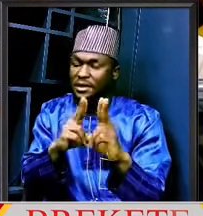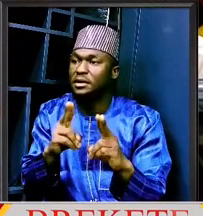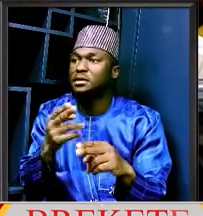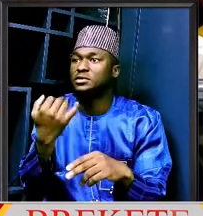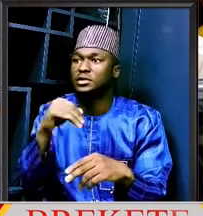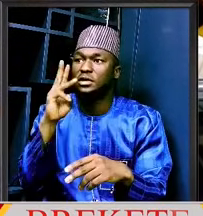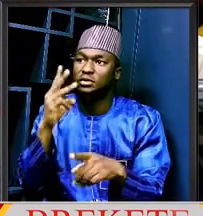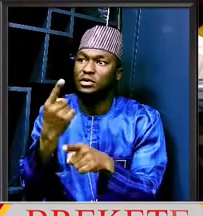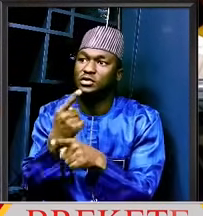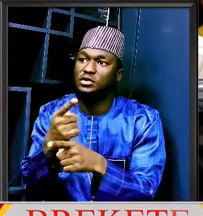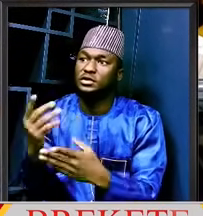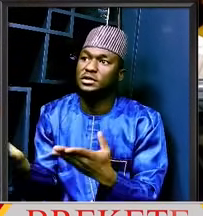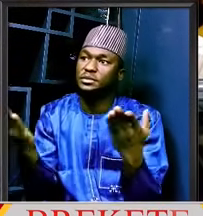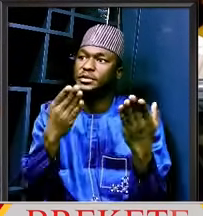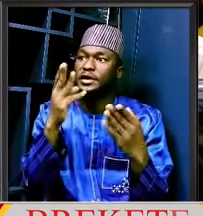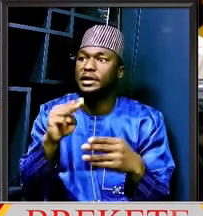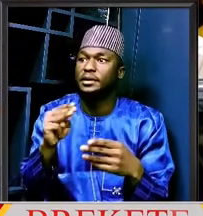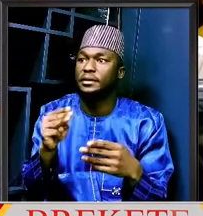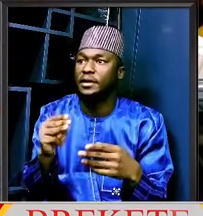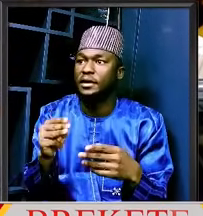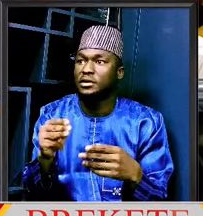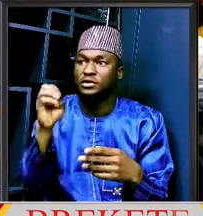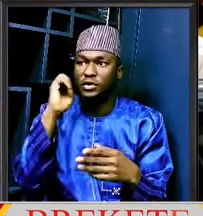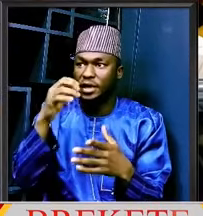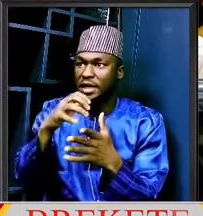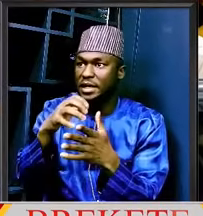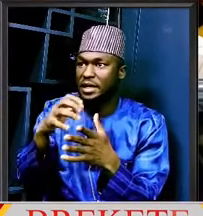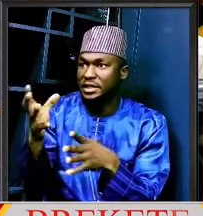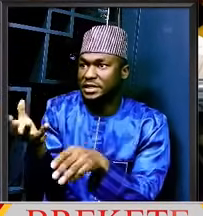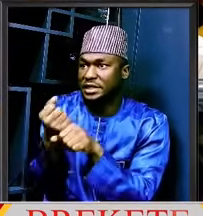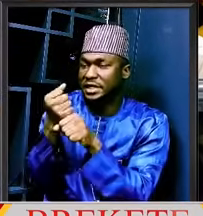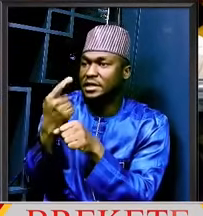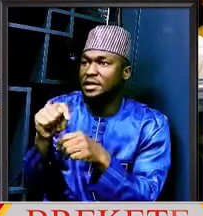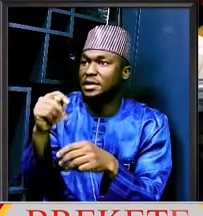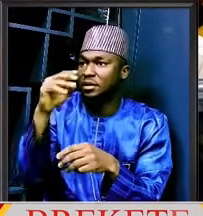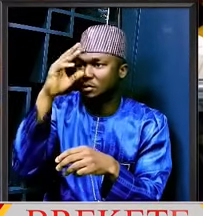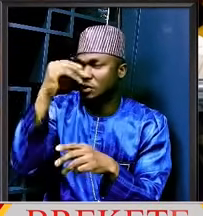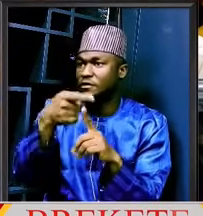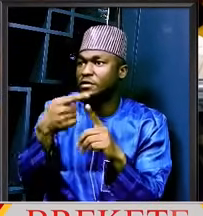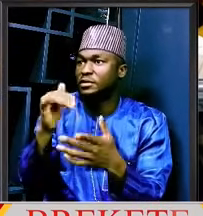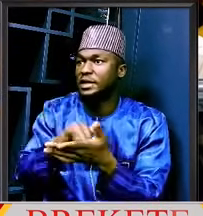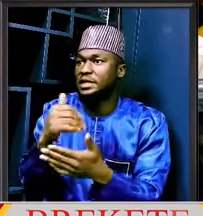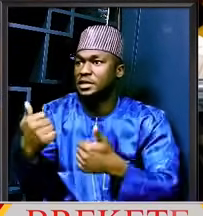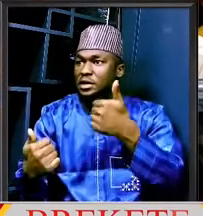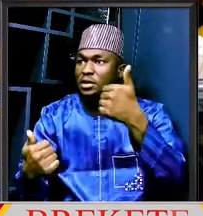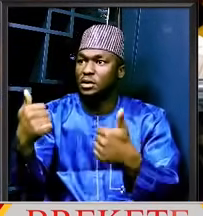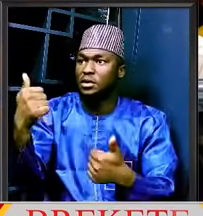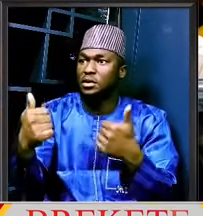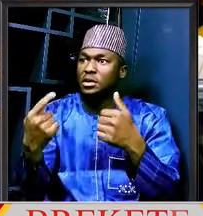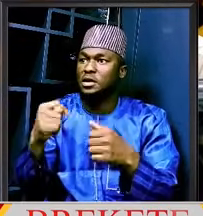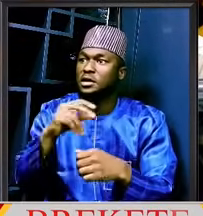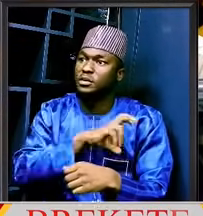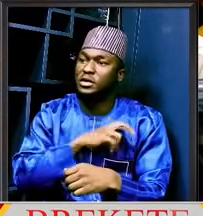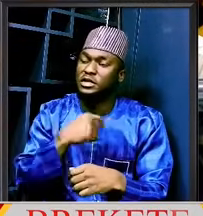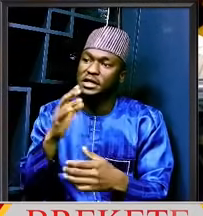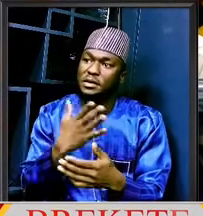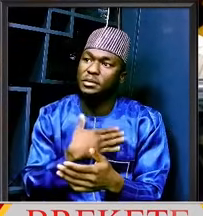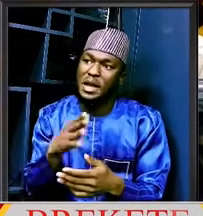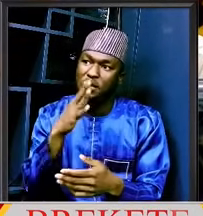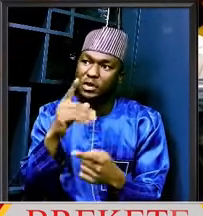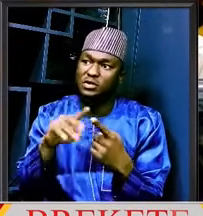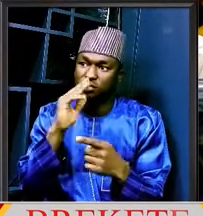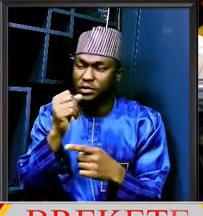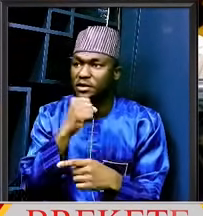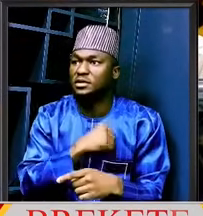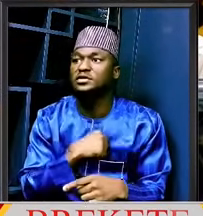they only probably bring the baton or so. So he dragged the boy out of the vehicle. The police just told my mother that she should calm down. She